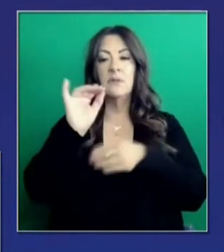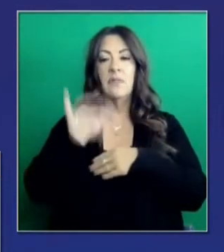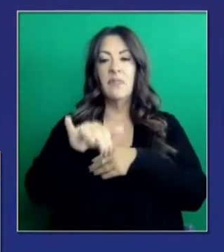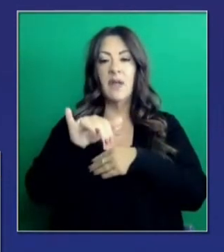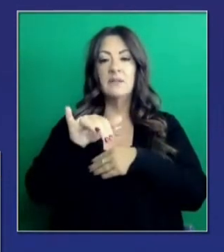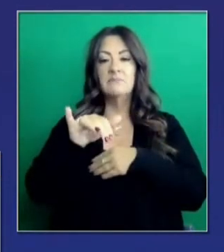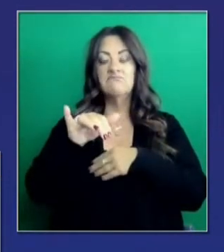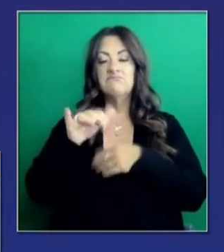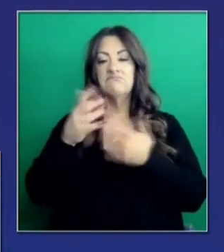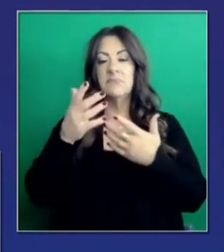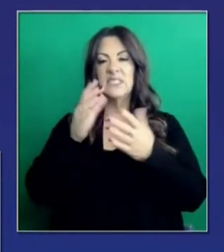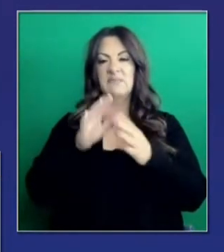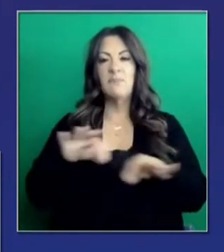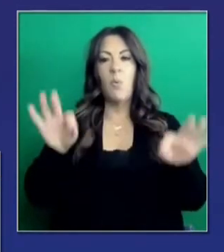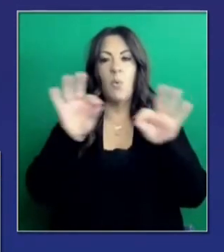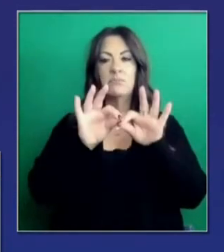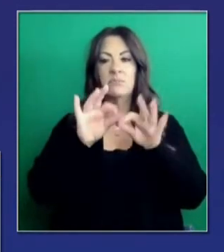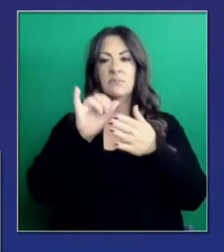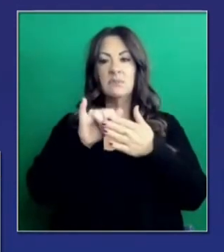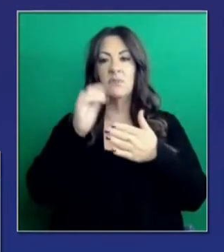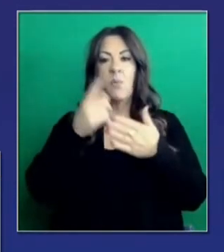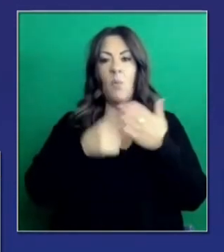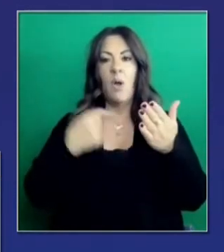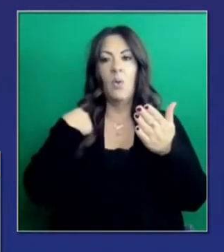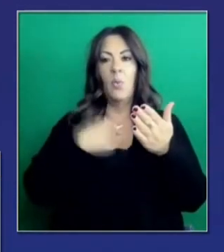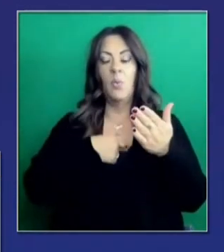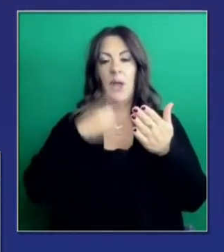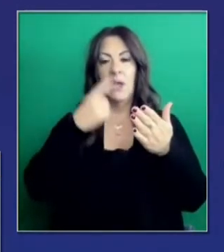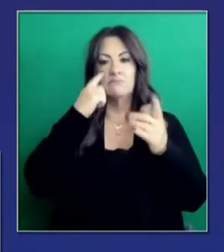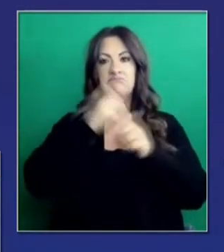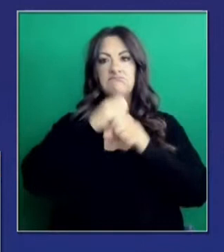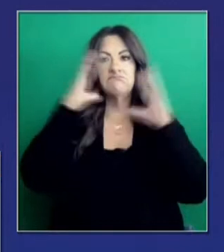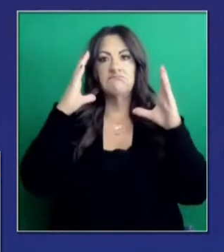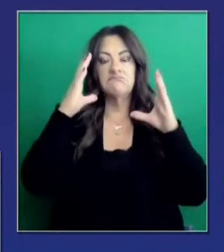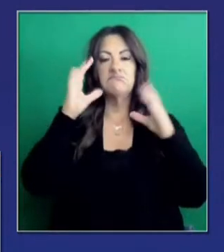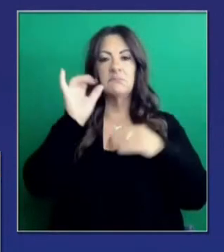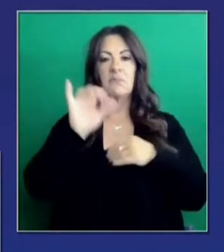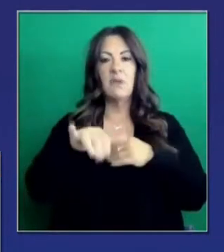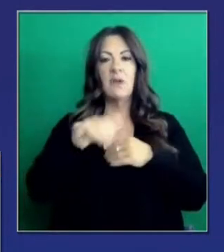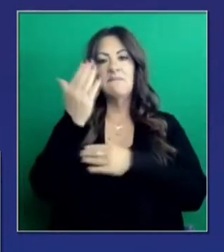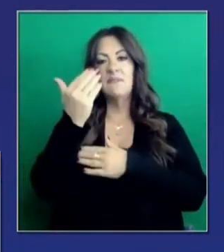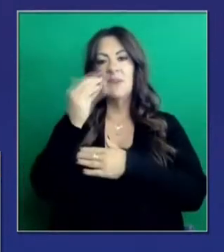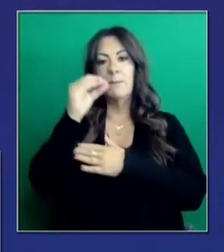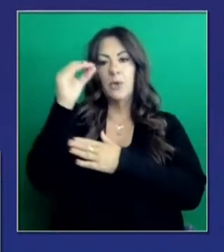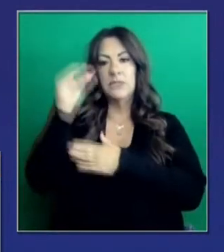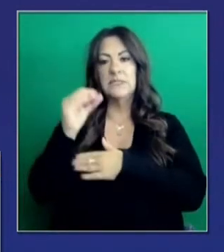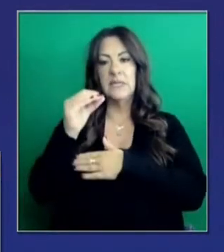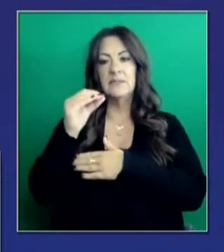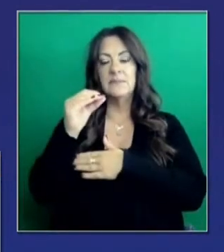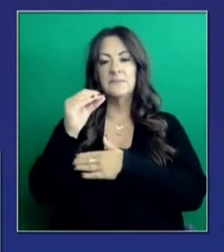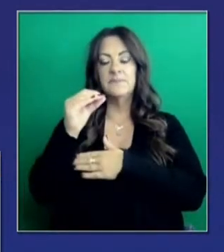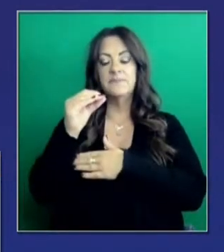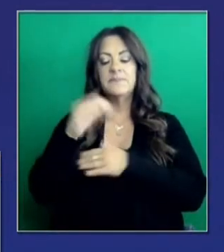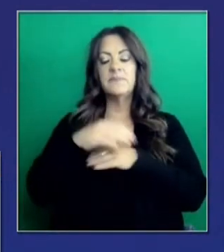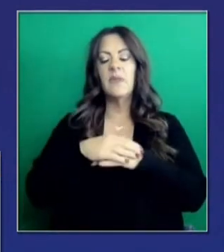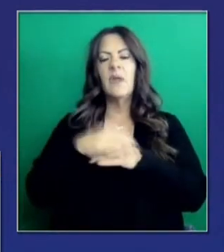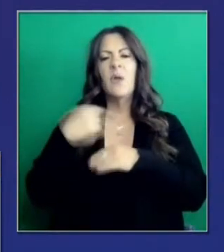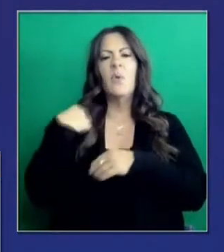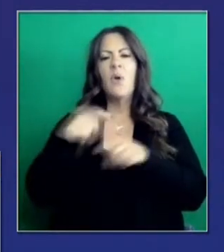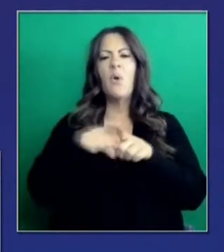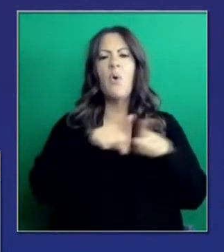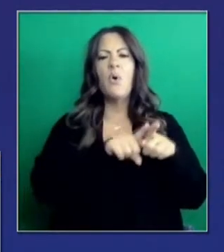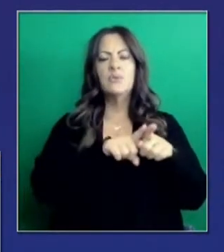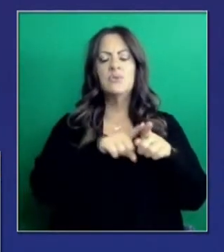Clearly, estimated ICU capacity, that's foundational, 15% being that baseline. But we also look at